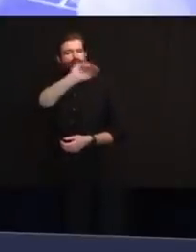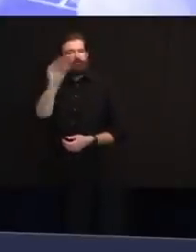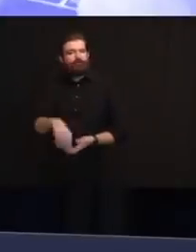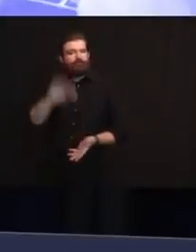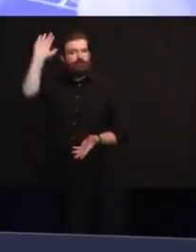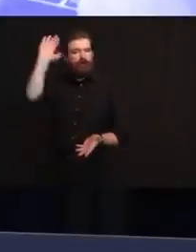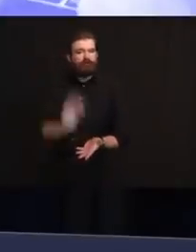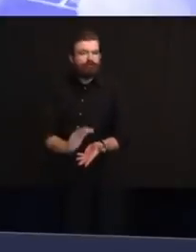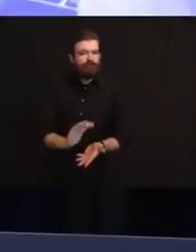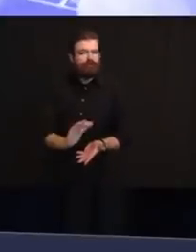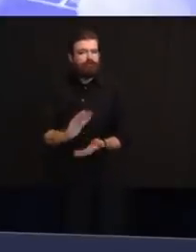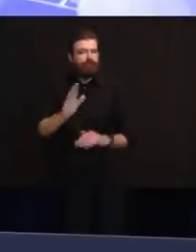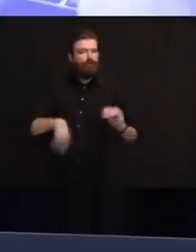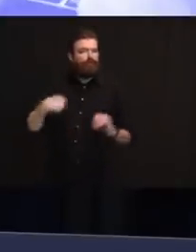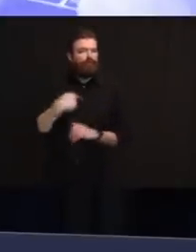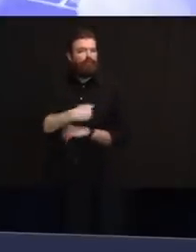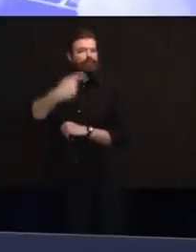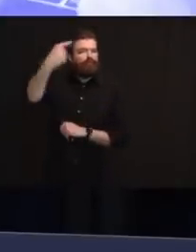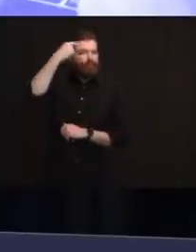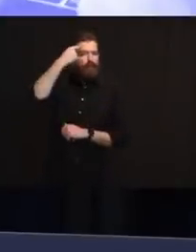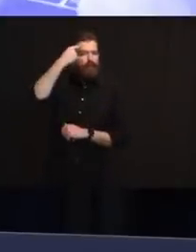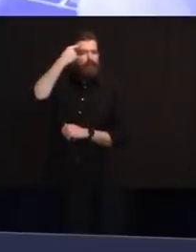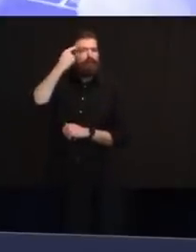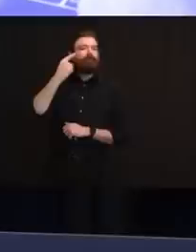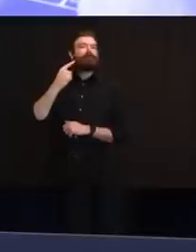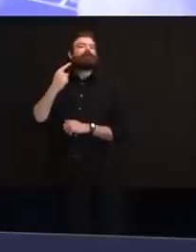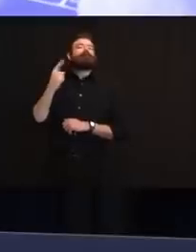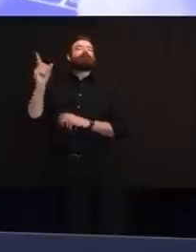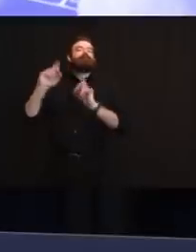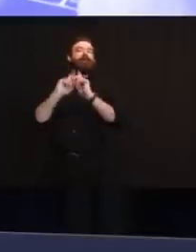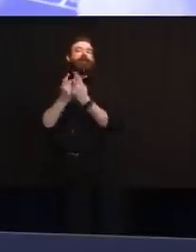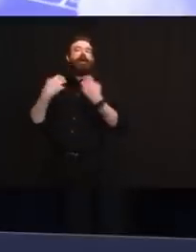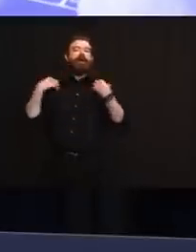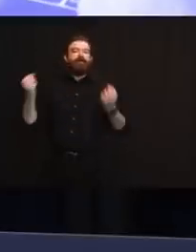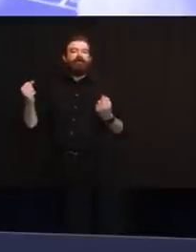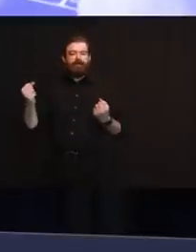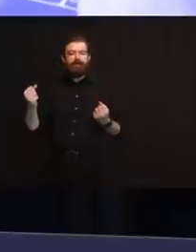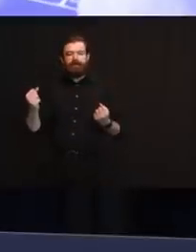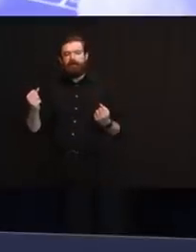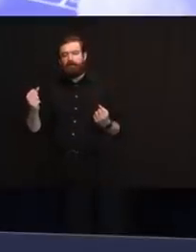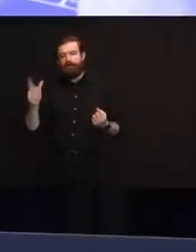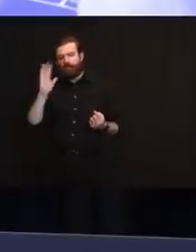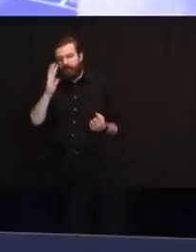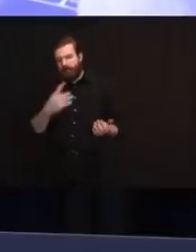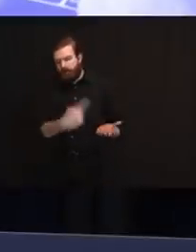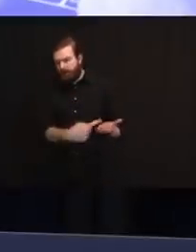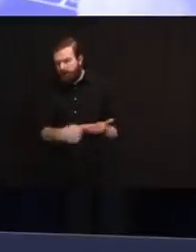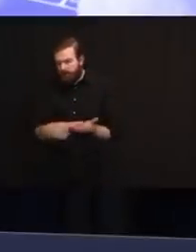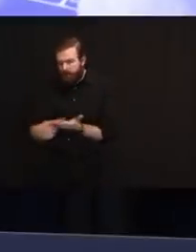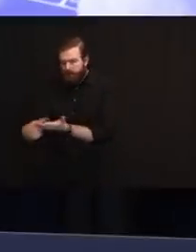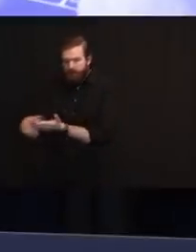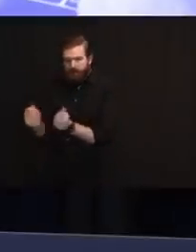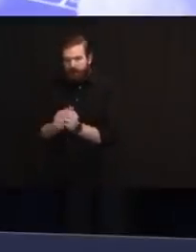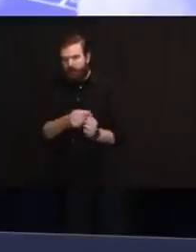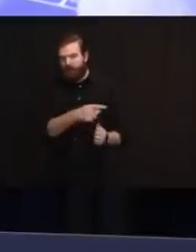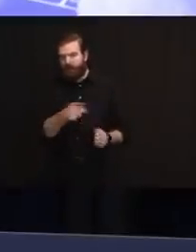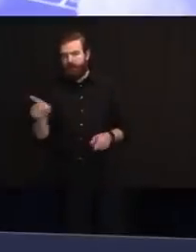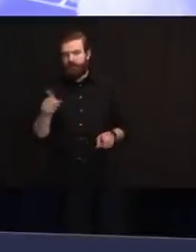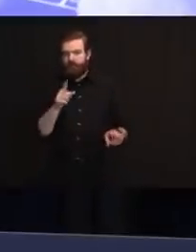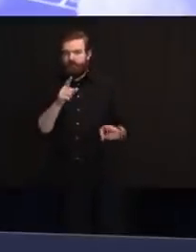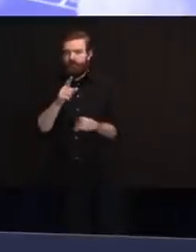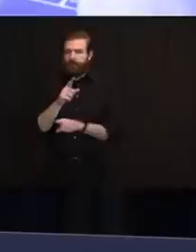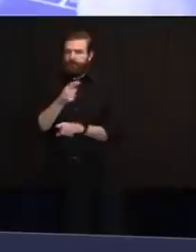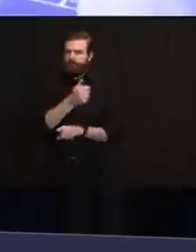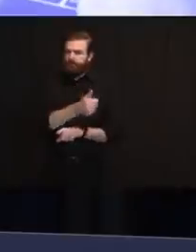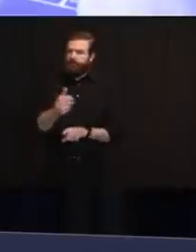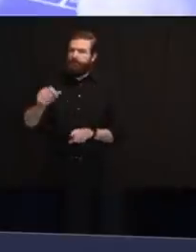will be communicating with groups targeted for vaccine, and we will be communicating continuously with the public on the timing of